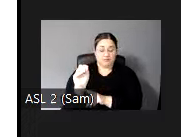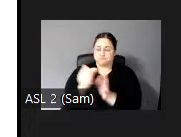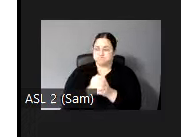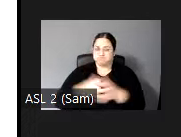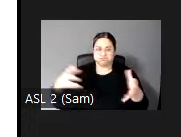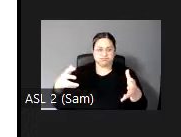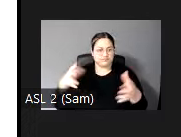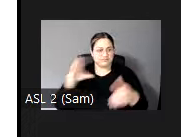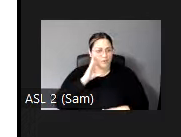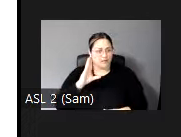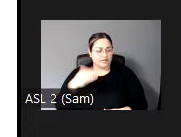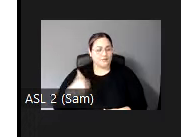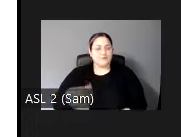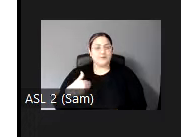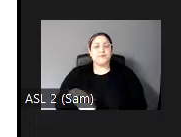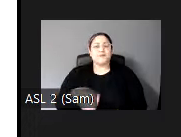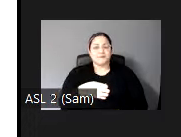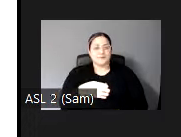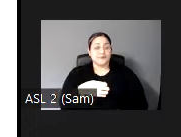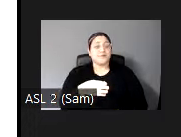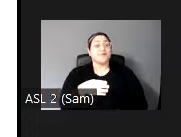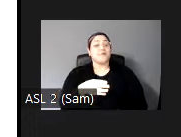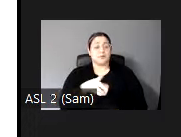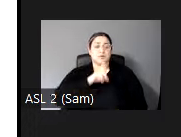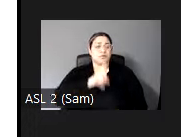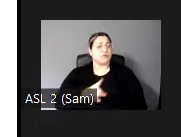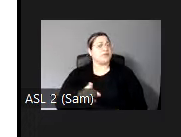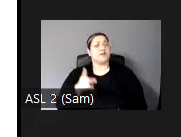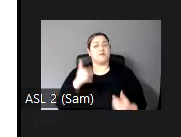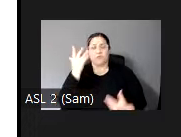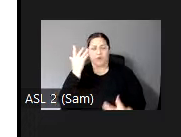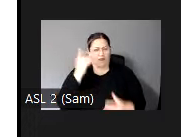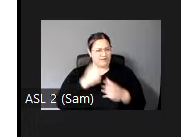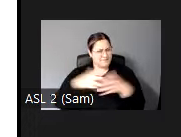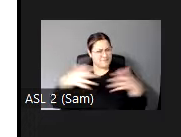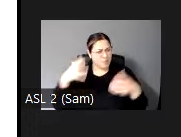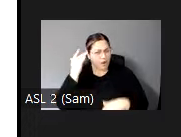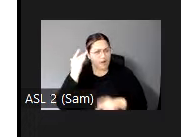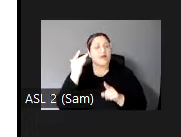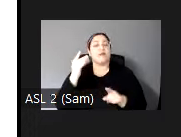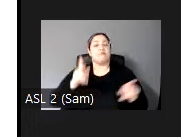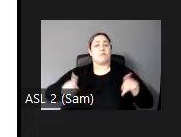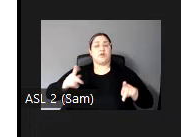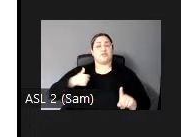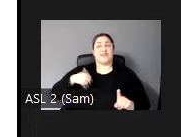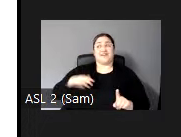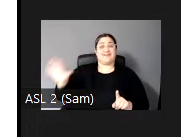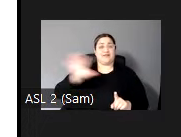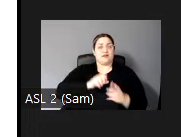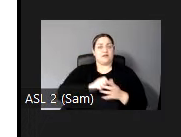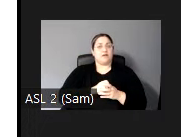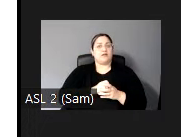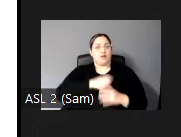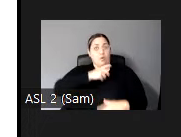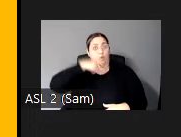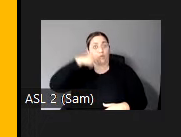most relates to our aging population. Our boomers are getting to the age where dementia becomes more prevalent since age is